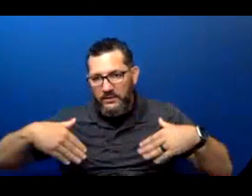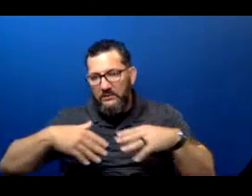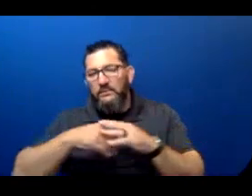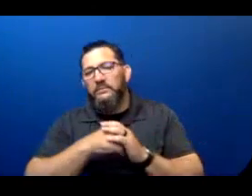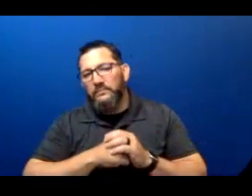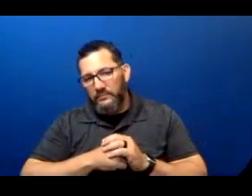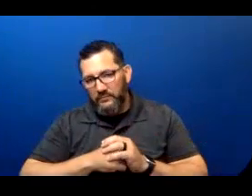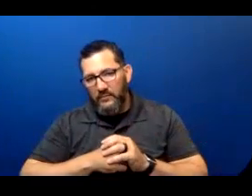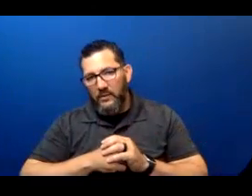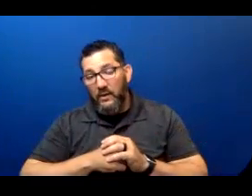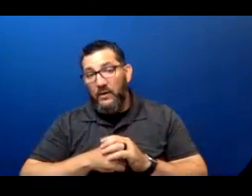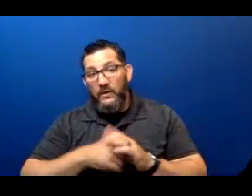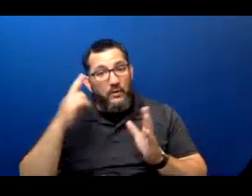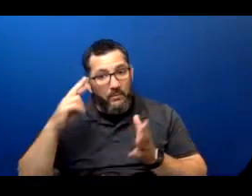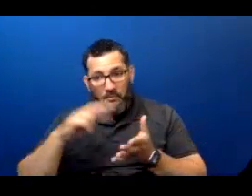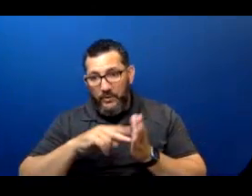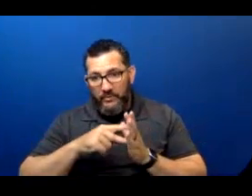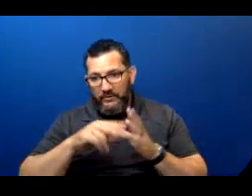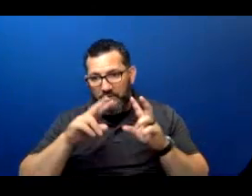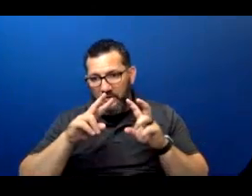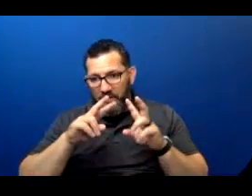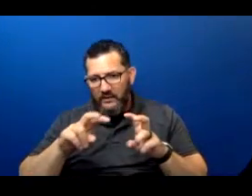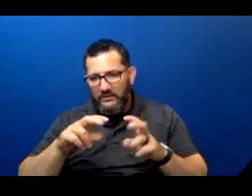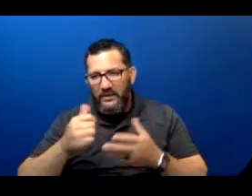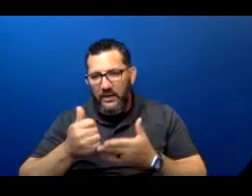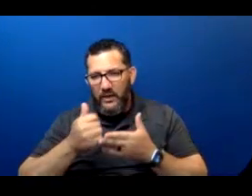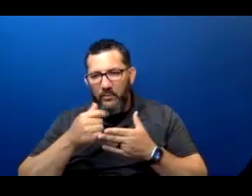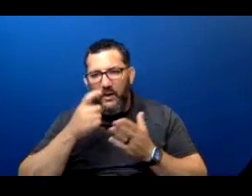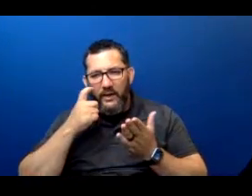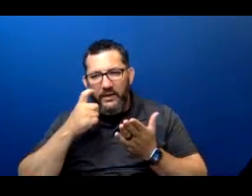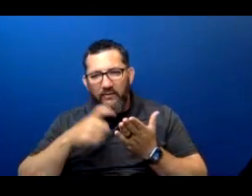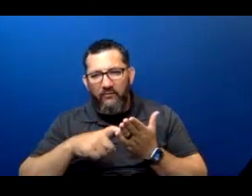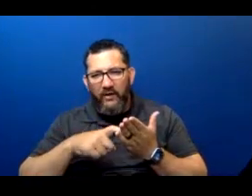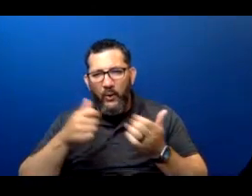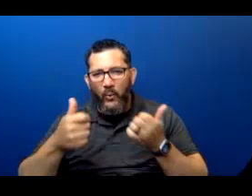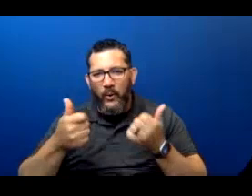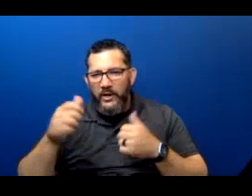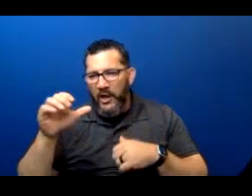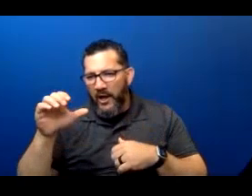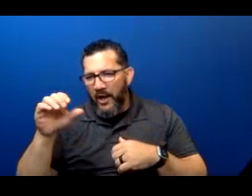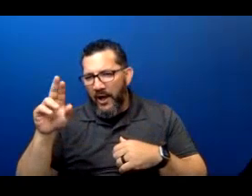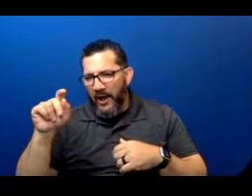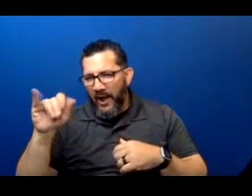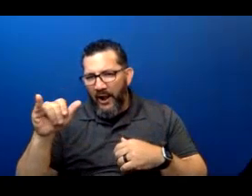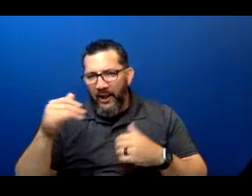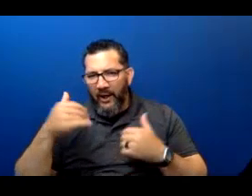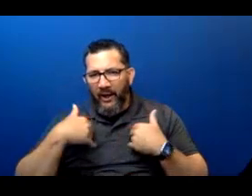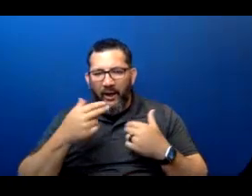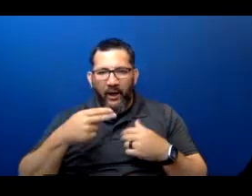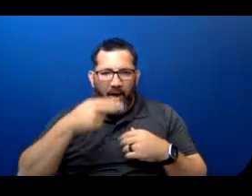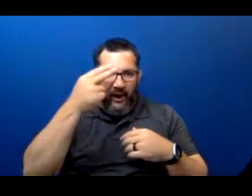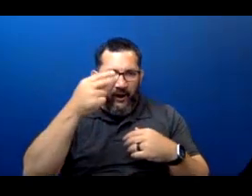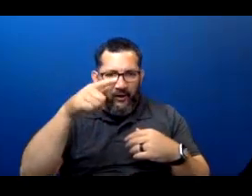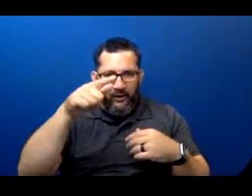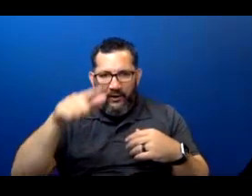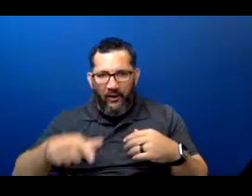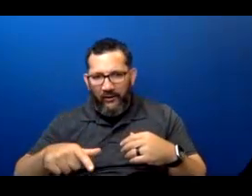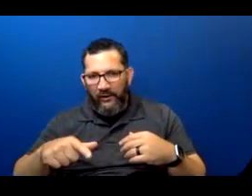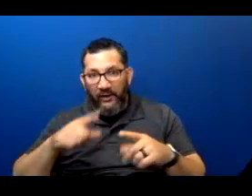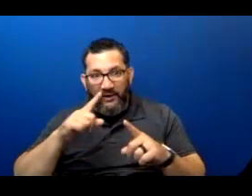So the purpose of this analysis was to identify which counties had higher or lower vaccination rates,